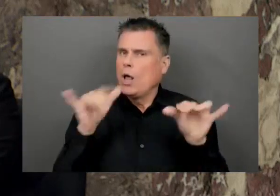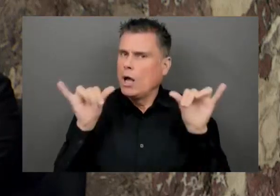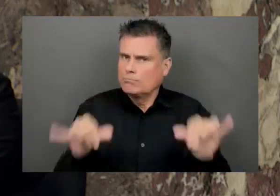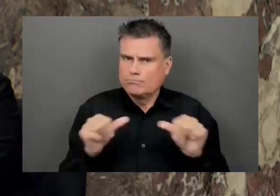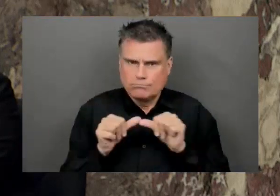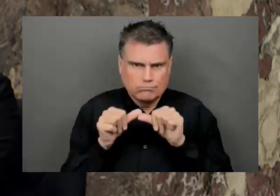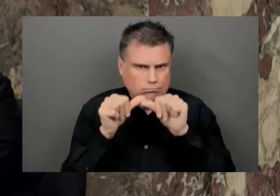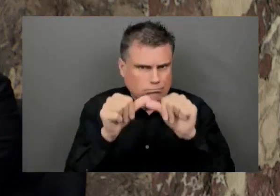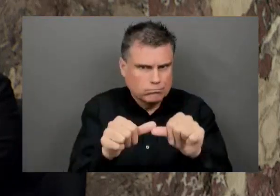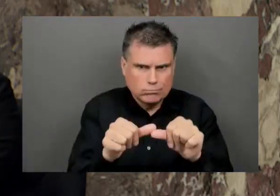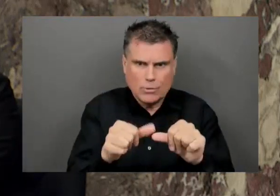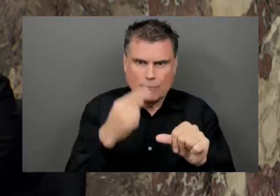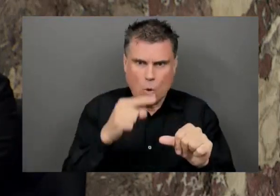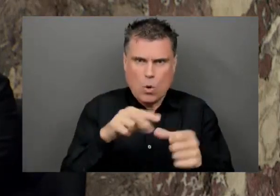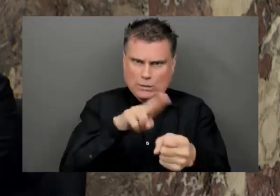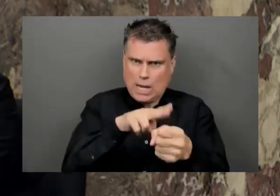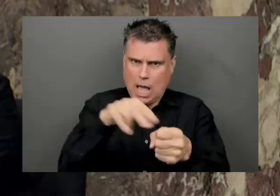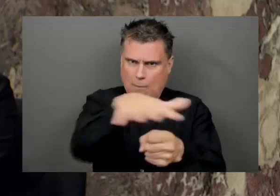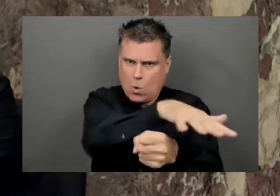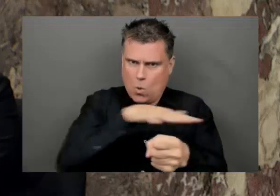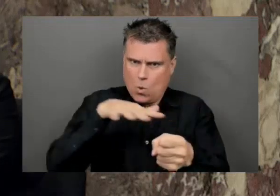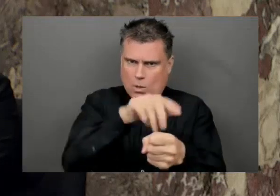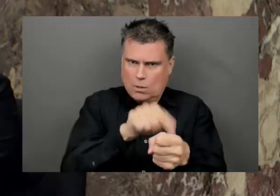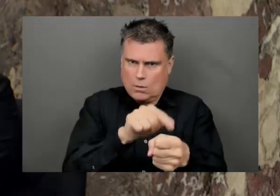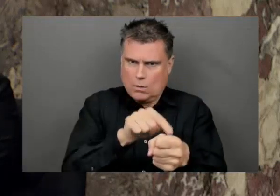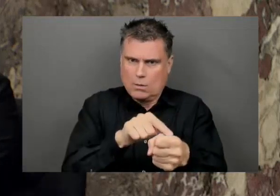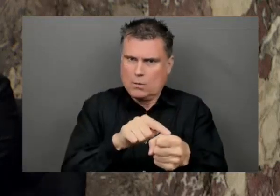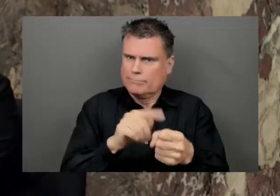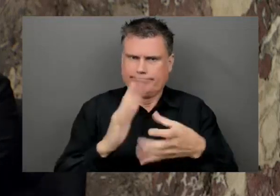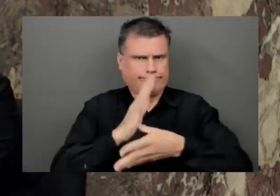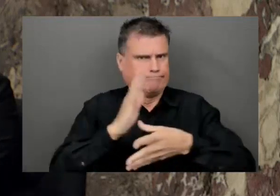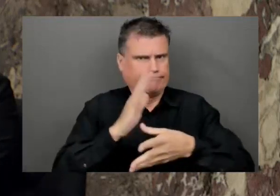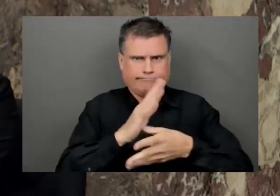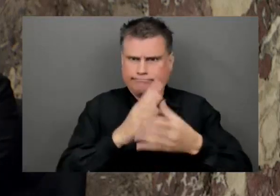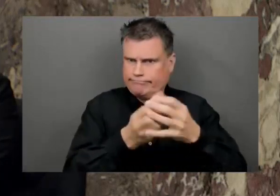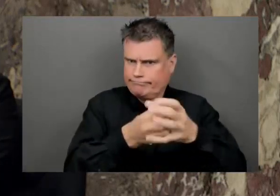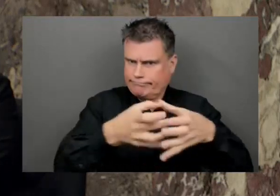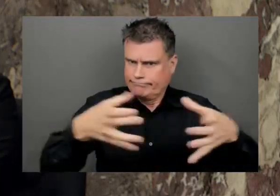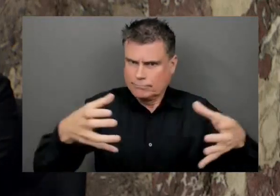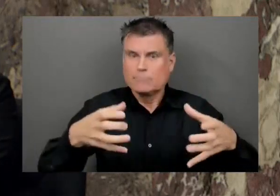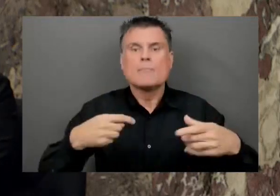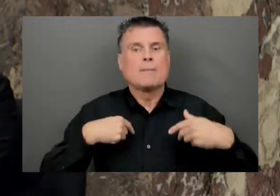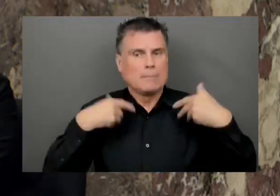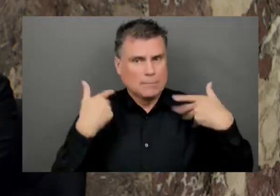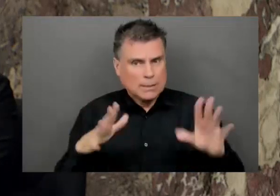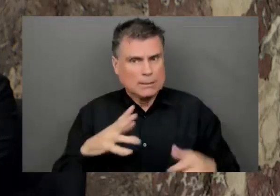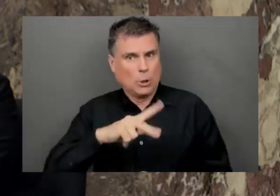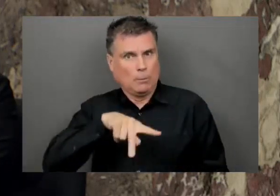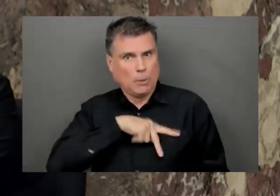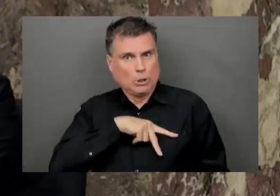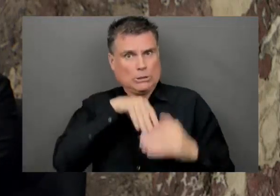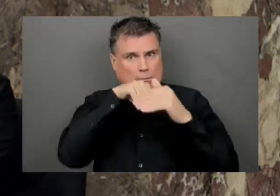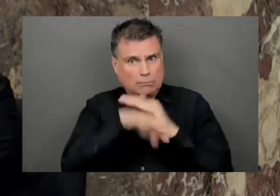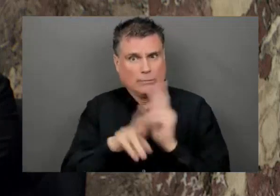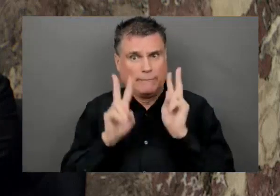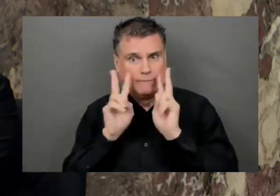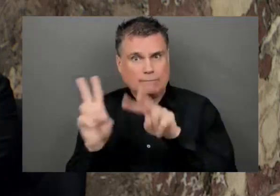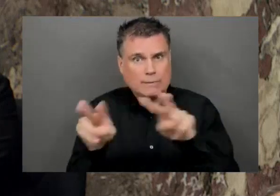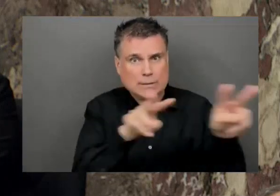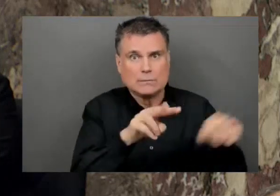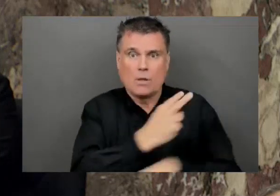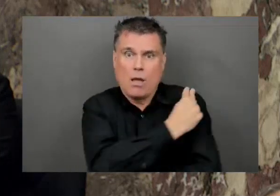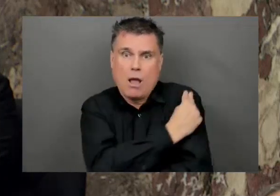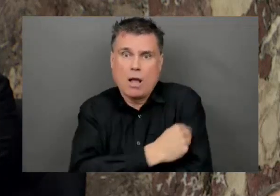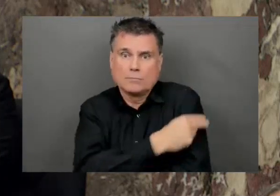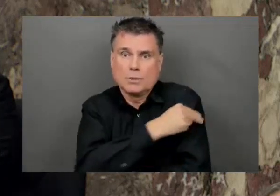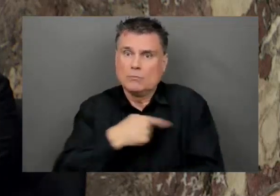and the region are a high priority for me. That's why I personally visited the hospital to engage with staff there on these very questions just a few months ago, and we're going to